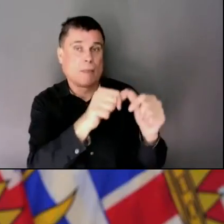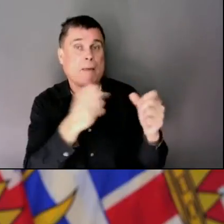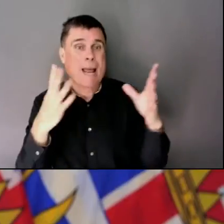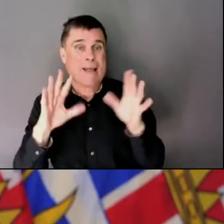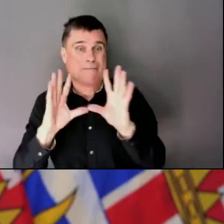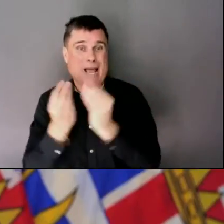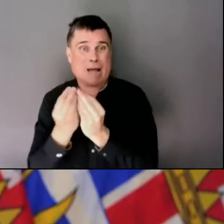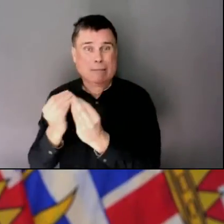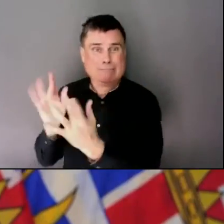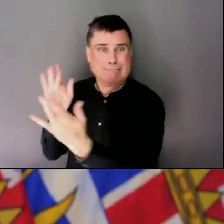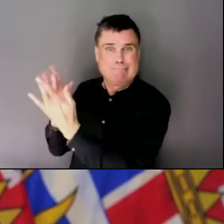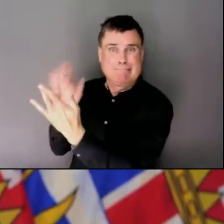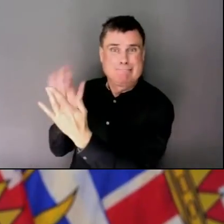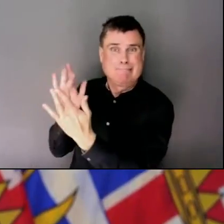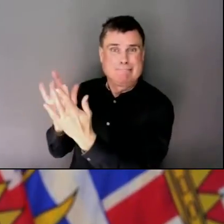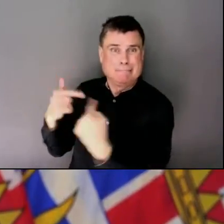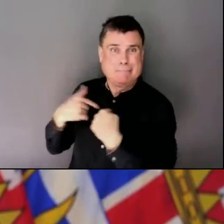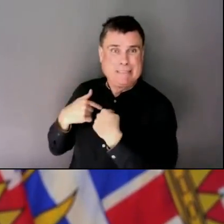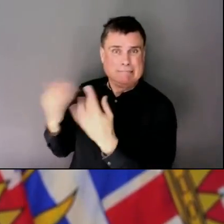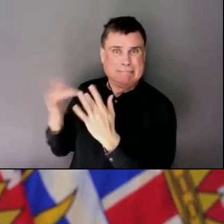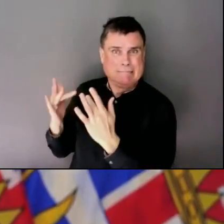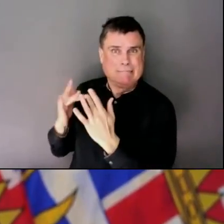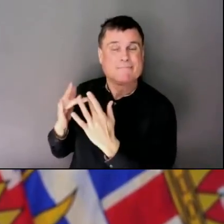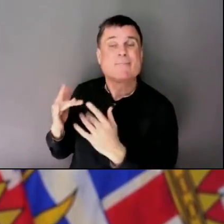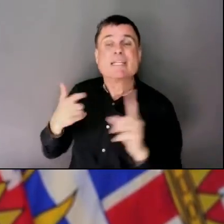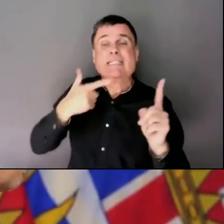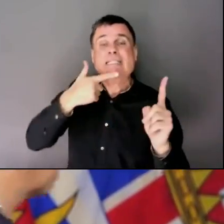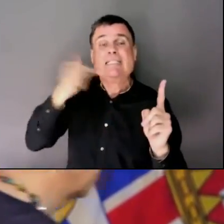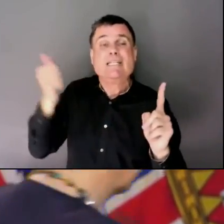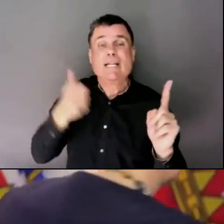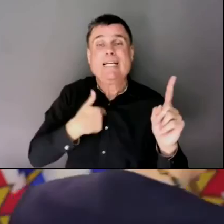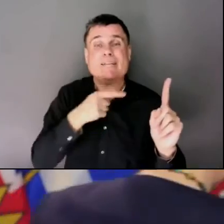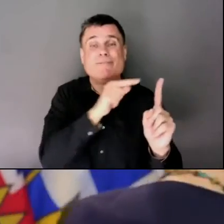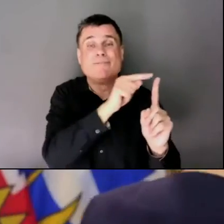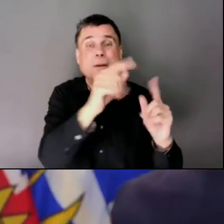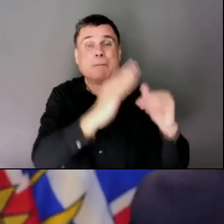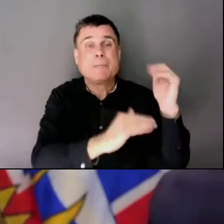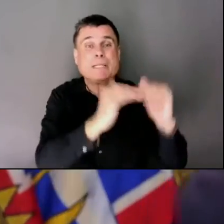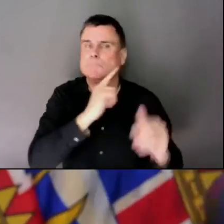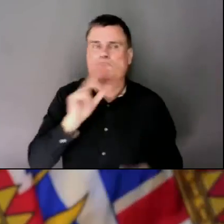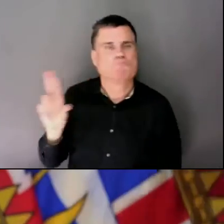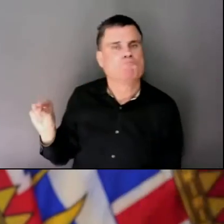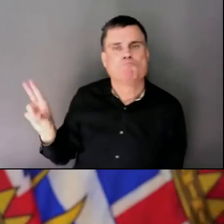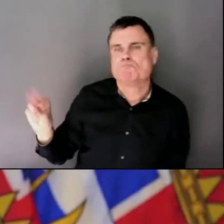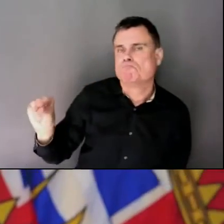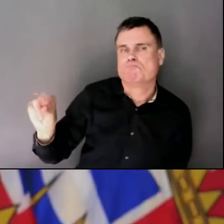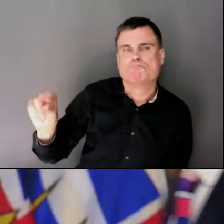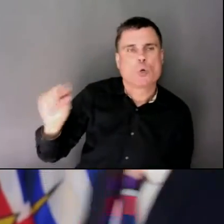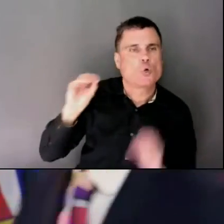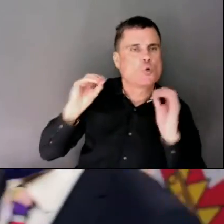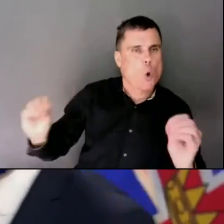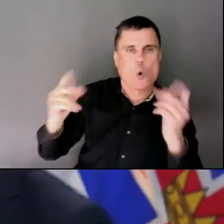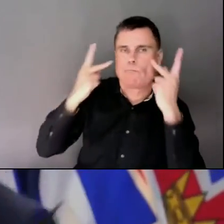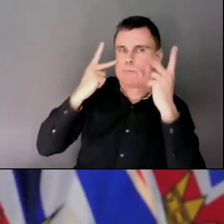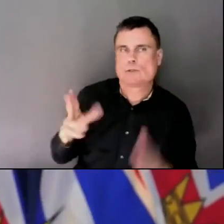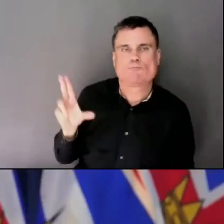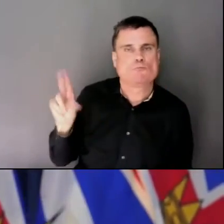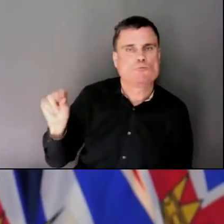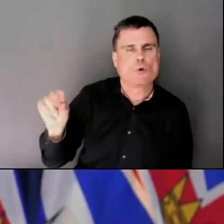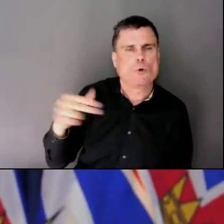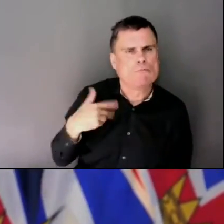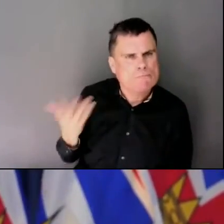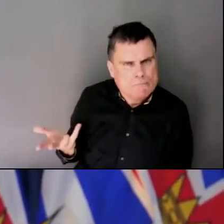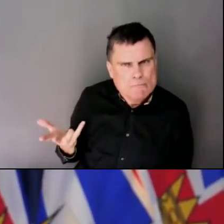facility. And yes, there is an appeal process, but looking at the phases for when they can expect the vaccine, it could be